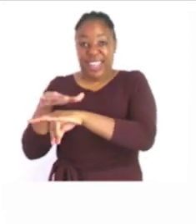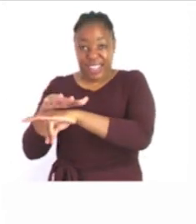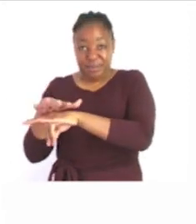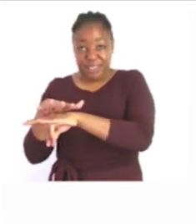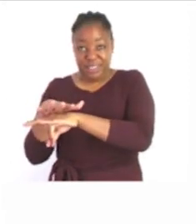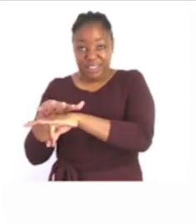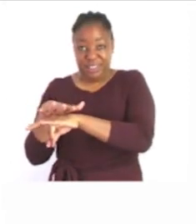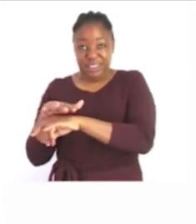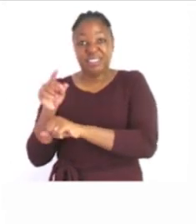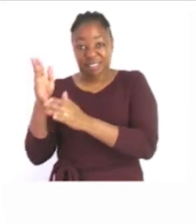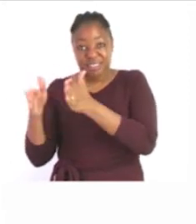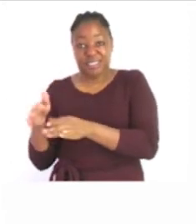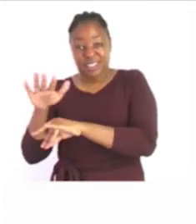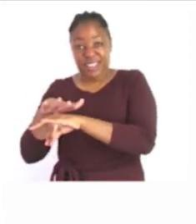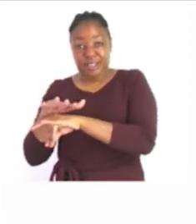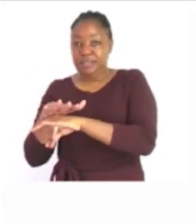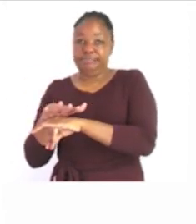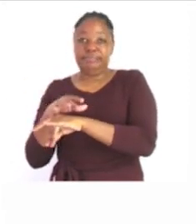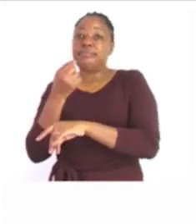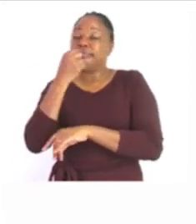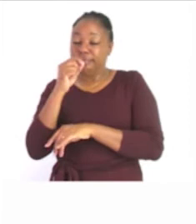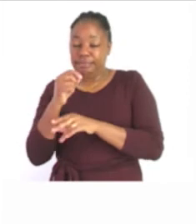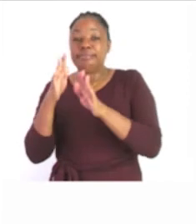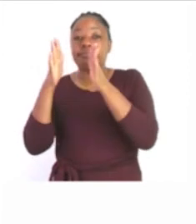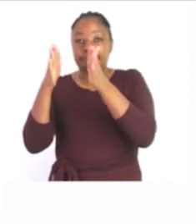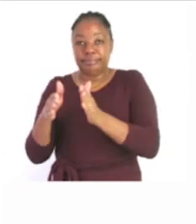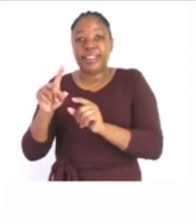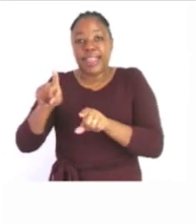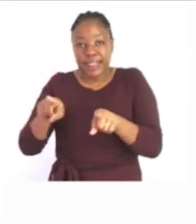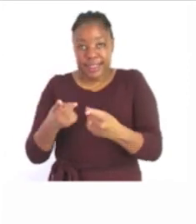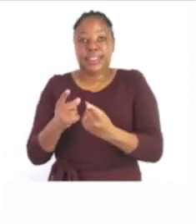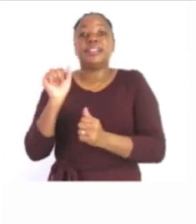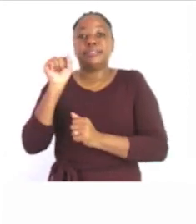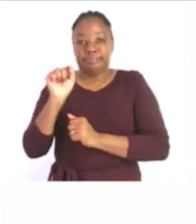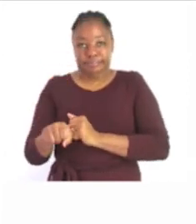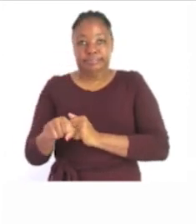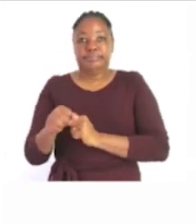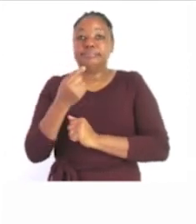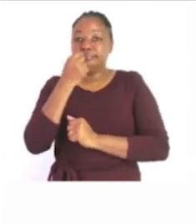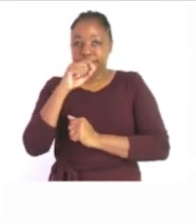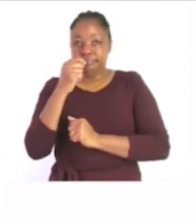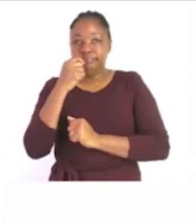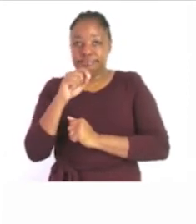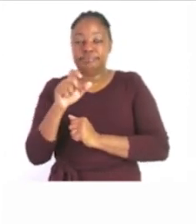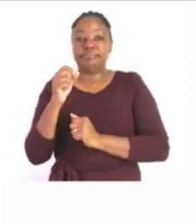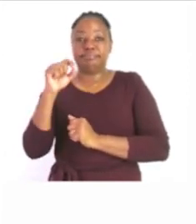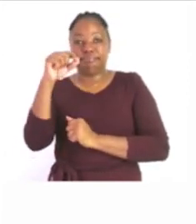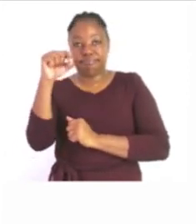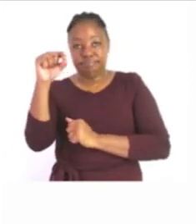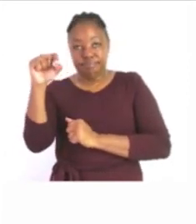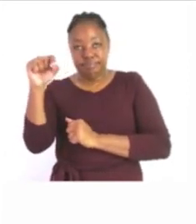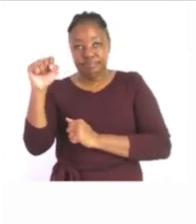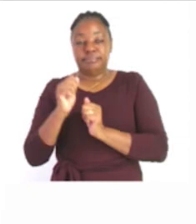goodness. But a pencil can be a thing. It's something that we use to write. So